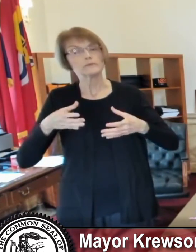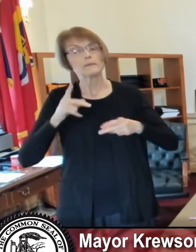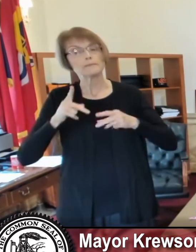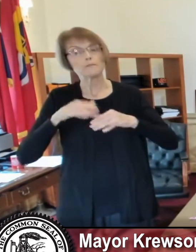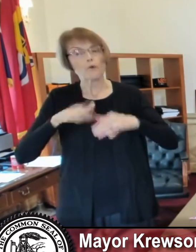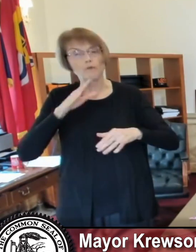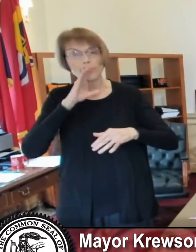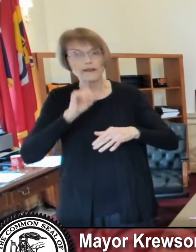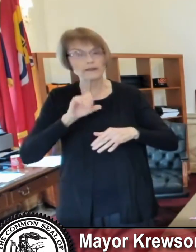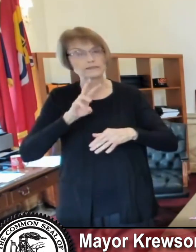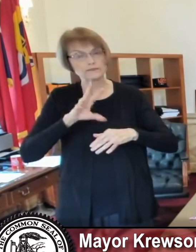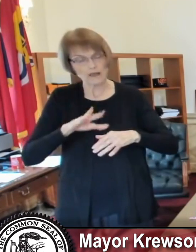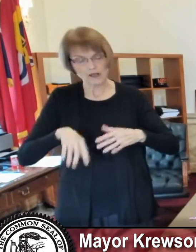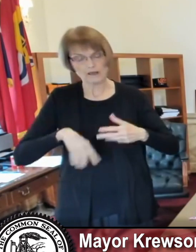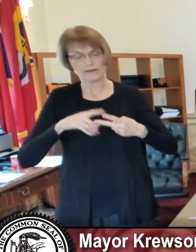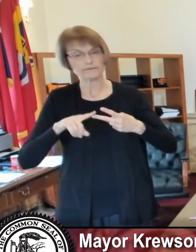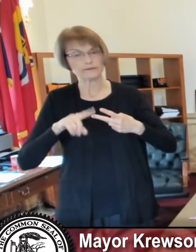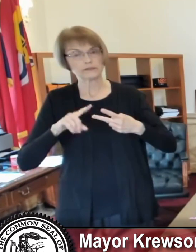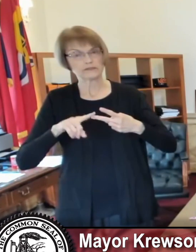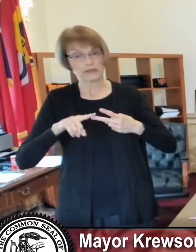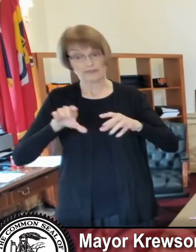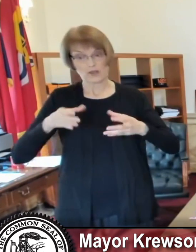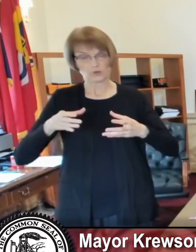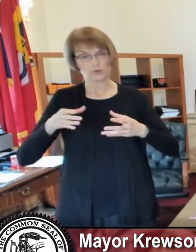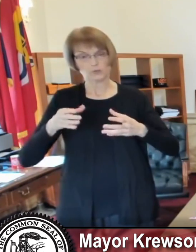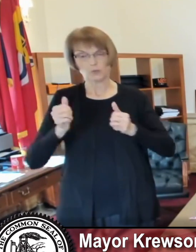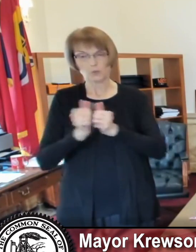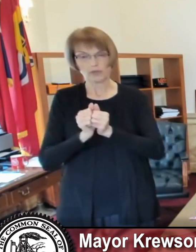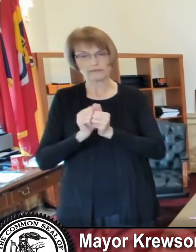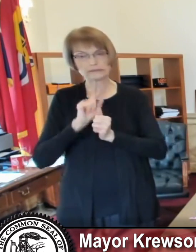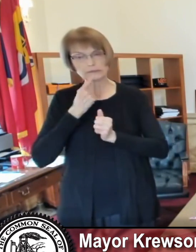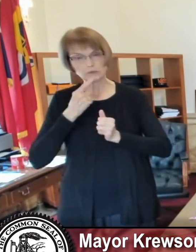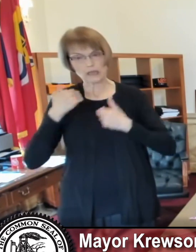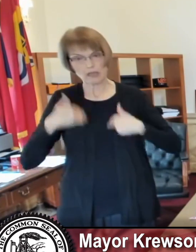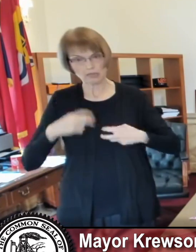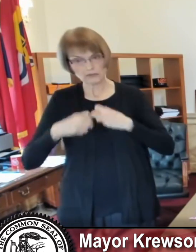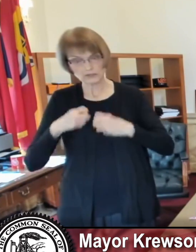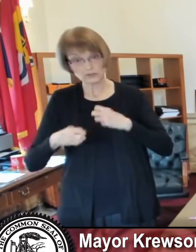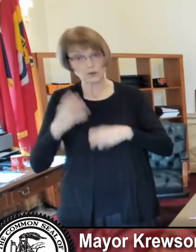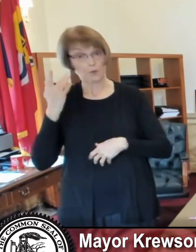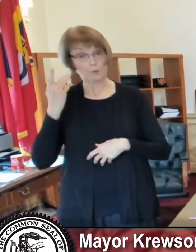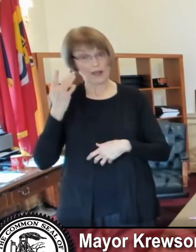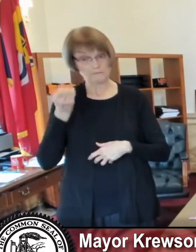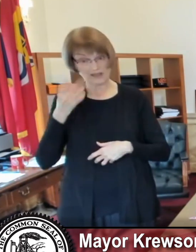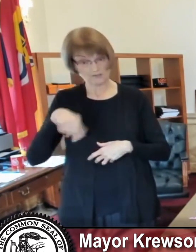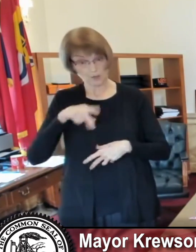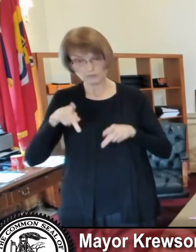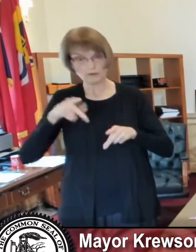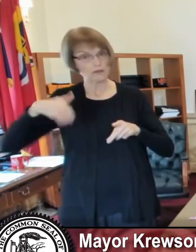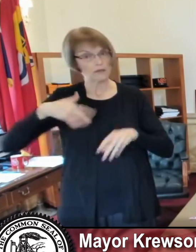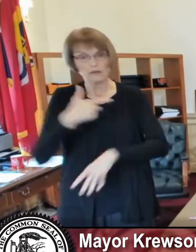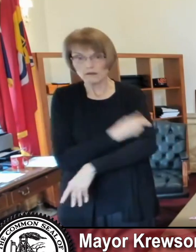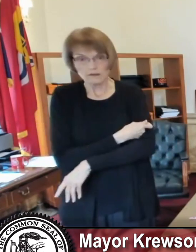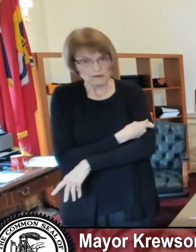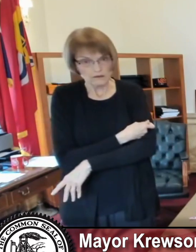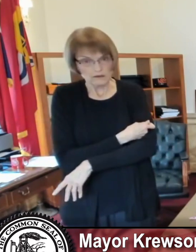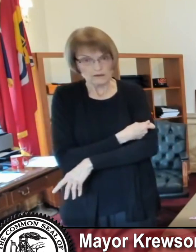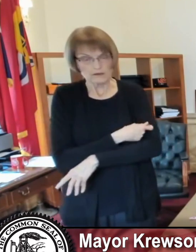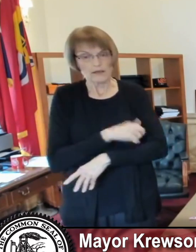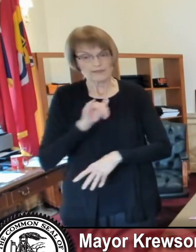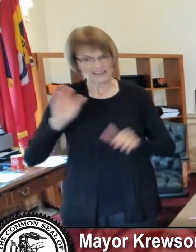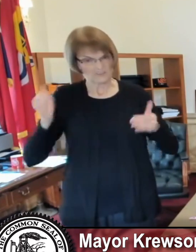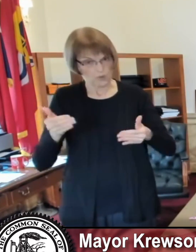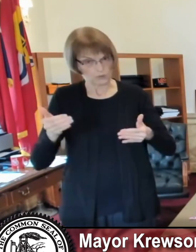health conditions. And that's because we still have so many people in that population that have not been vaccinated. So that is